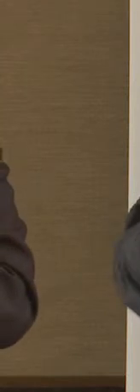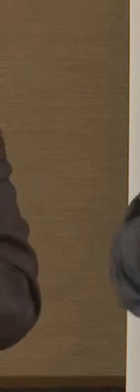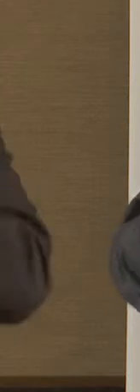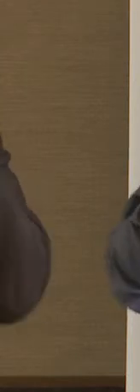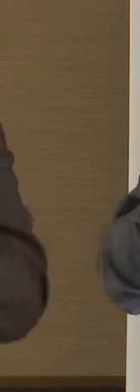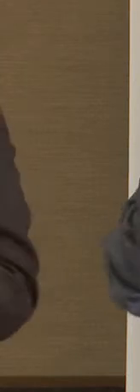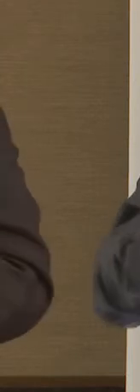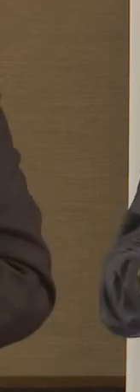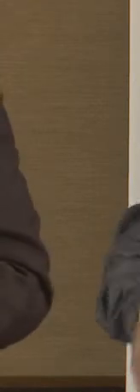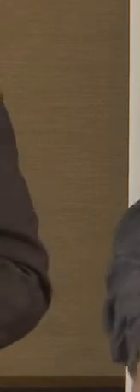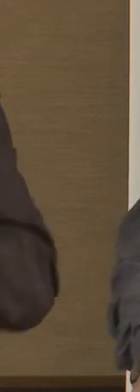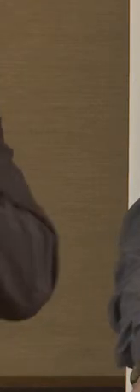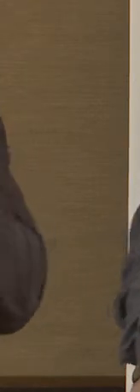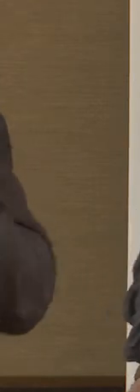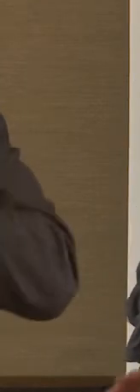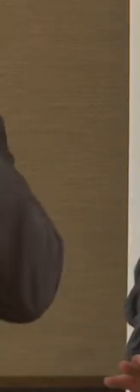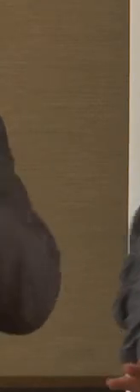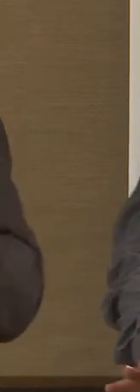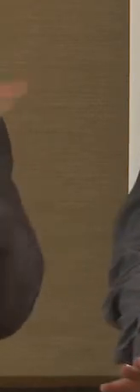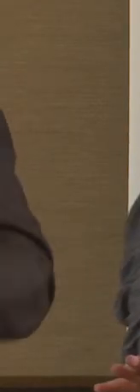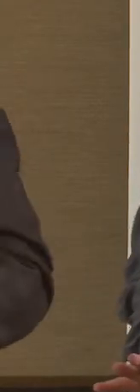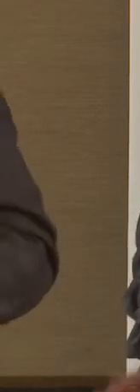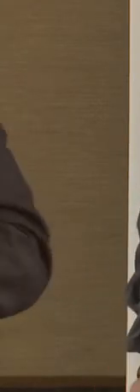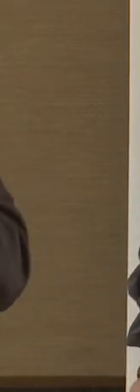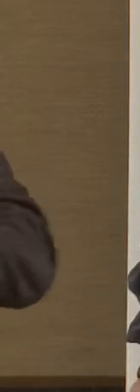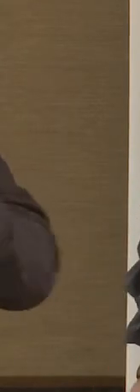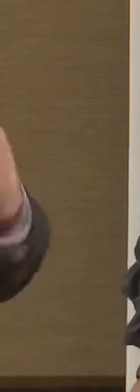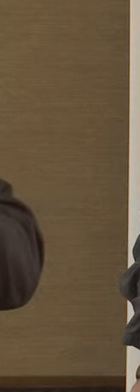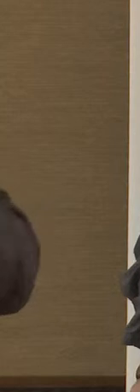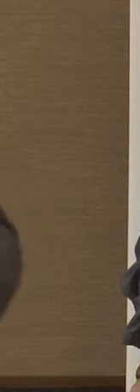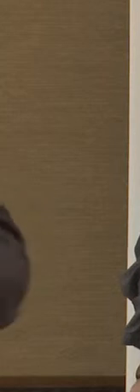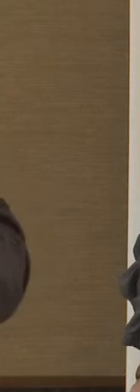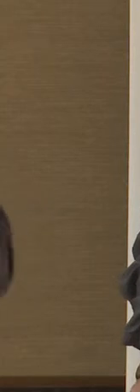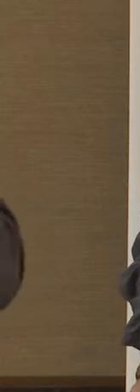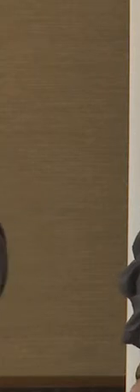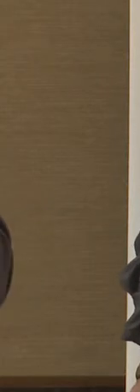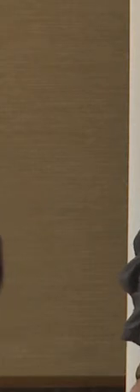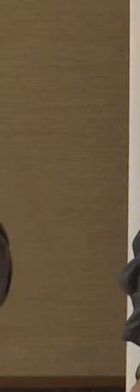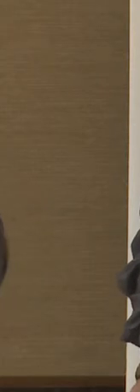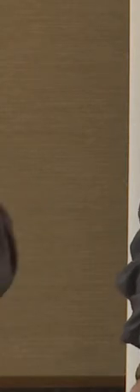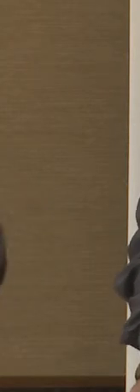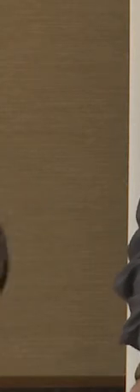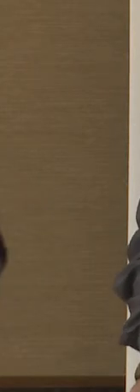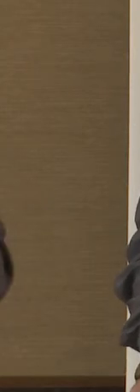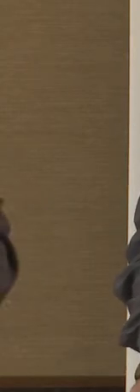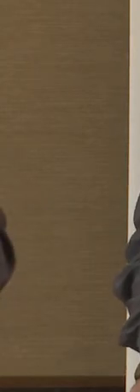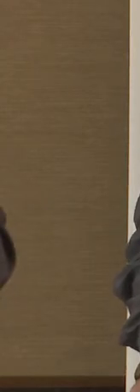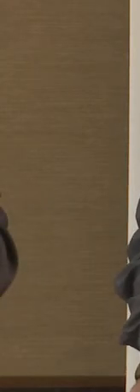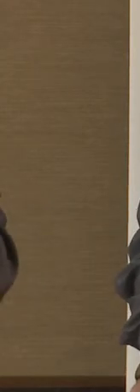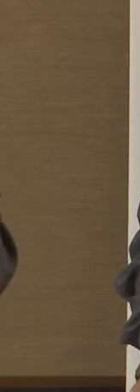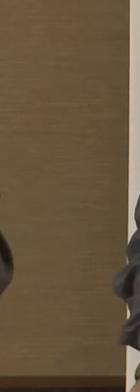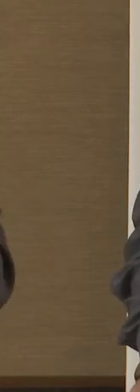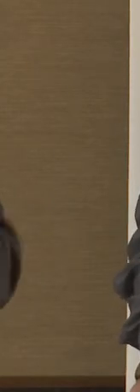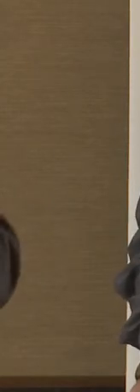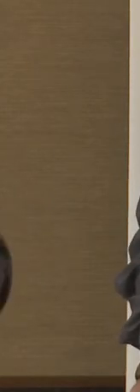part of their normal everyday routine of thinking when they're coming up with a new service, when they're changing something, that it's kind of part of the